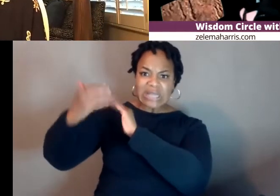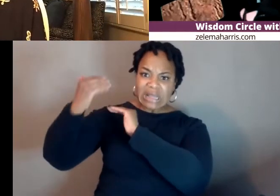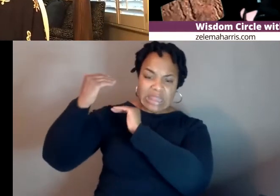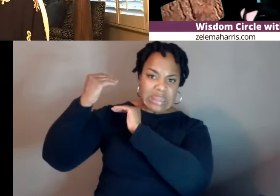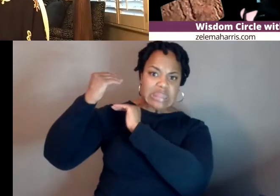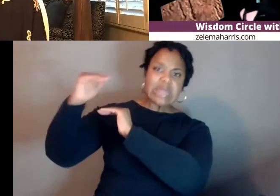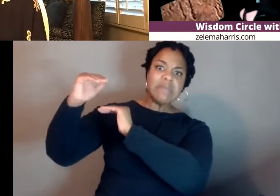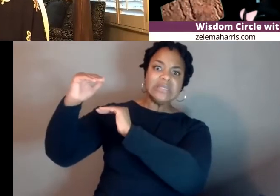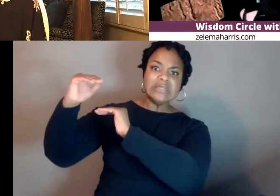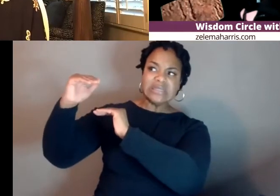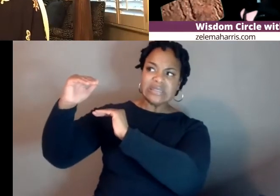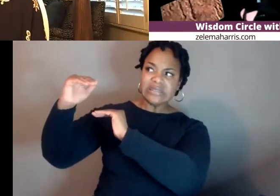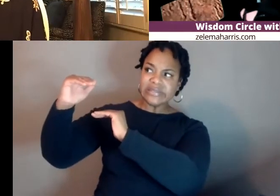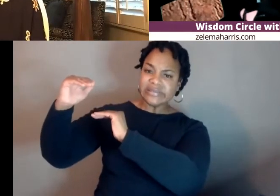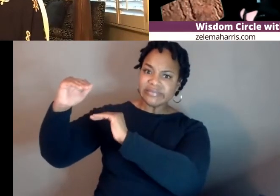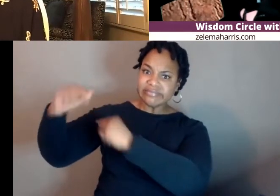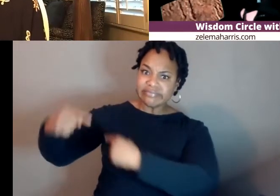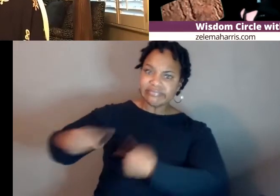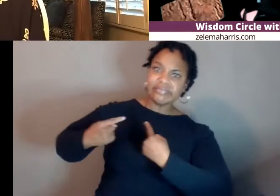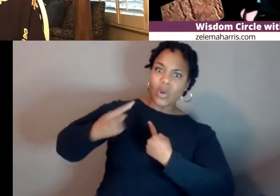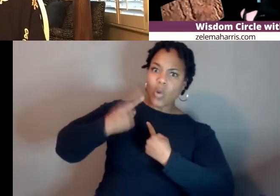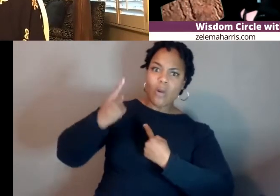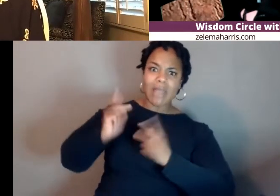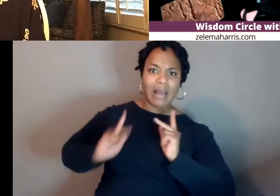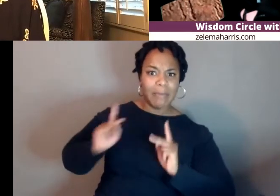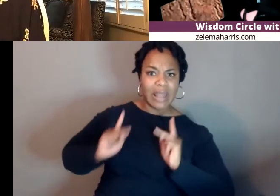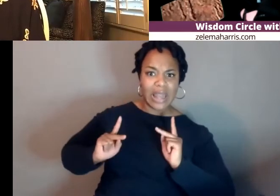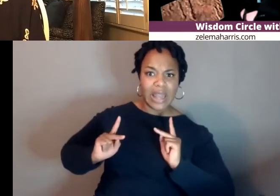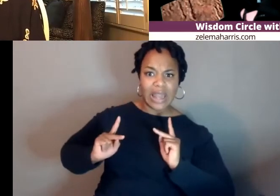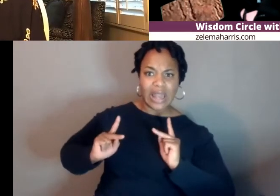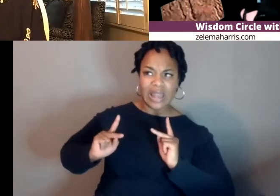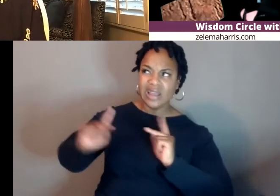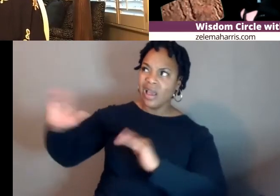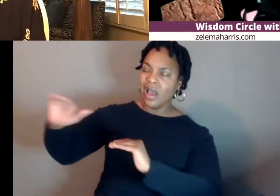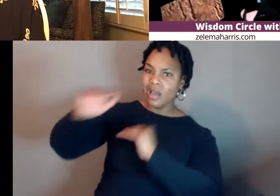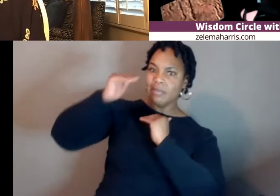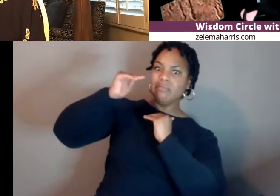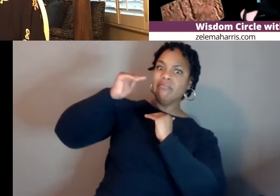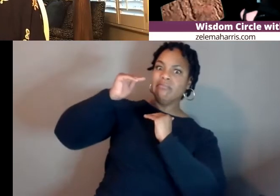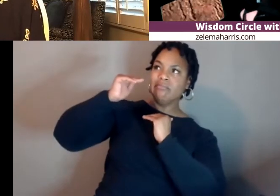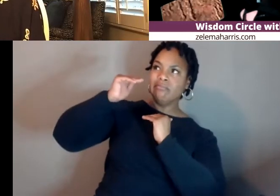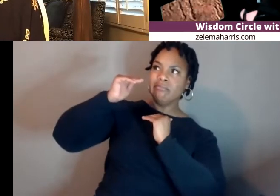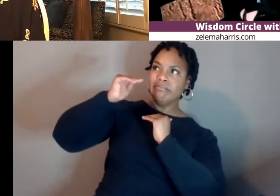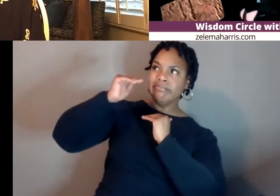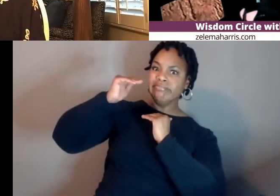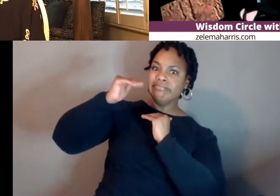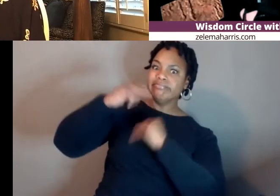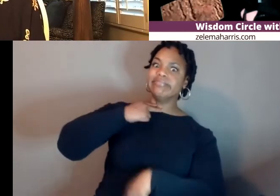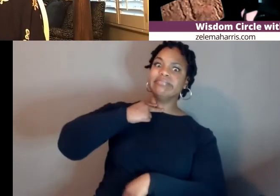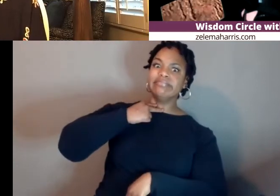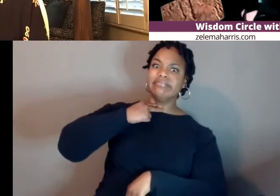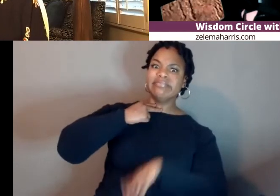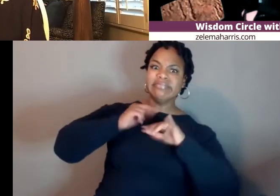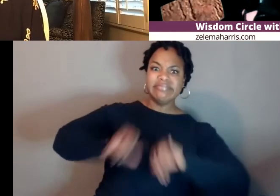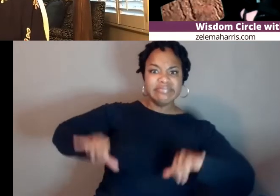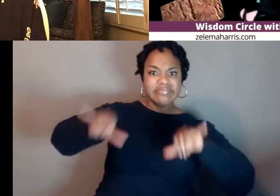people, many of whom, in the conditions they're in now. So I support it. And